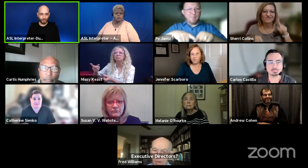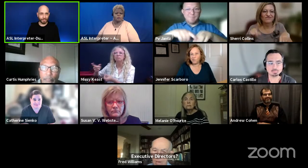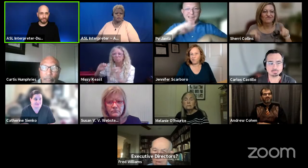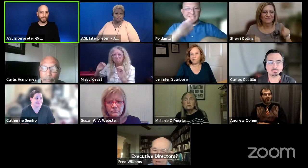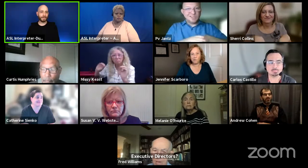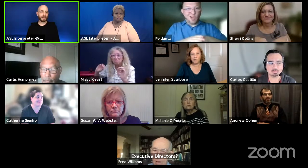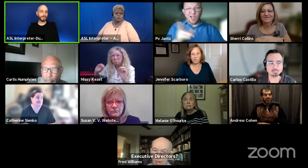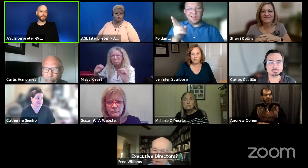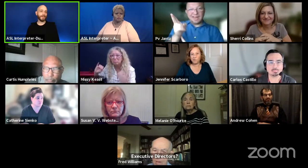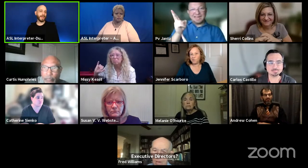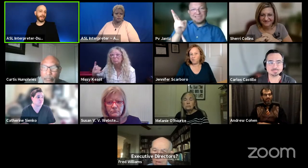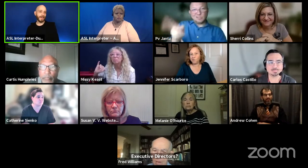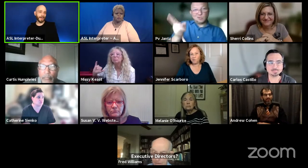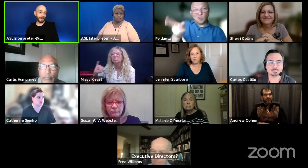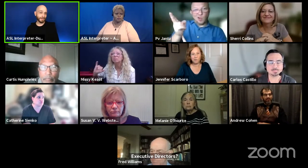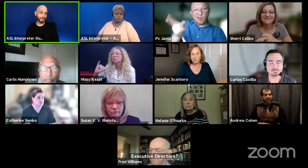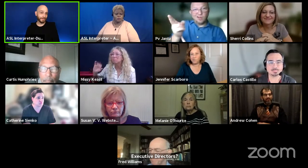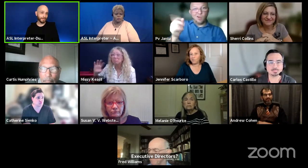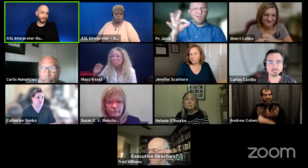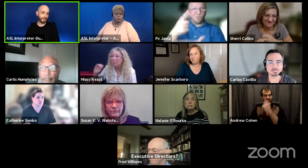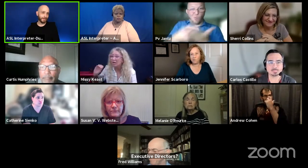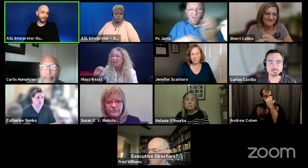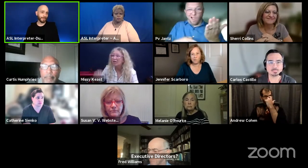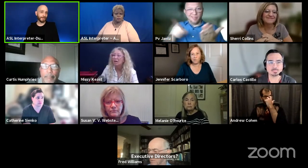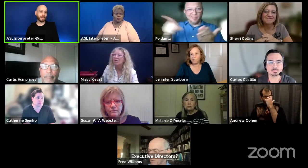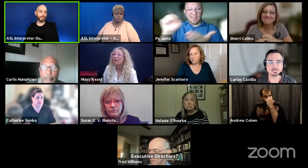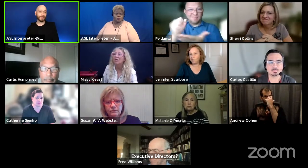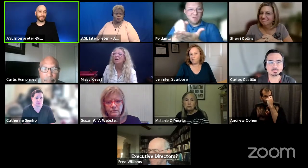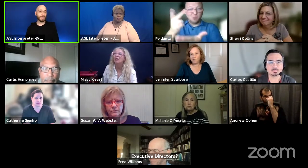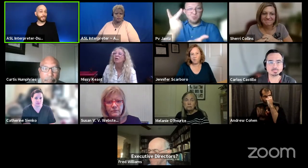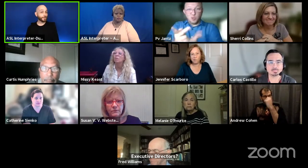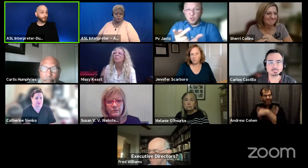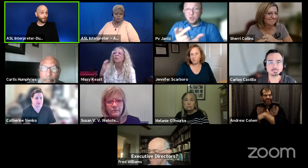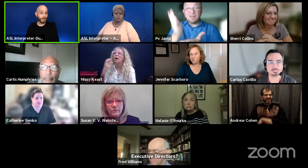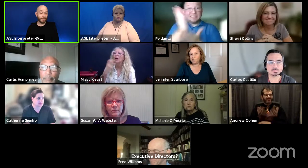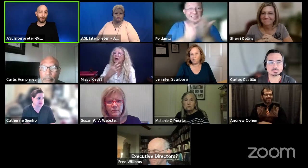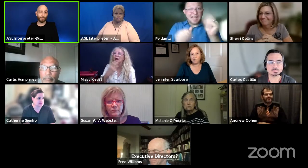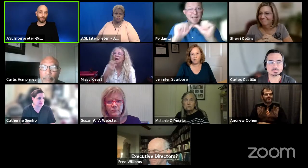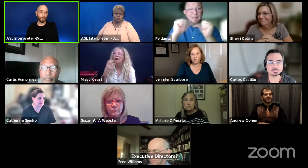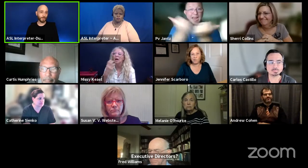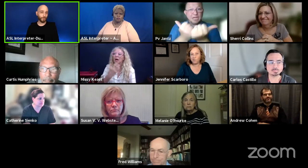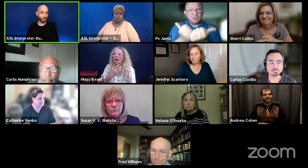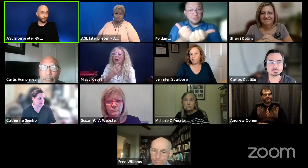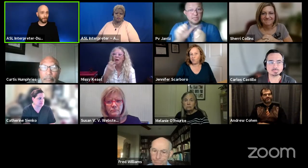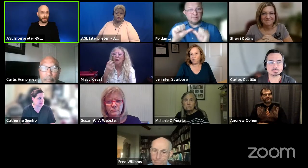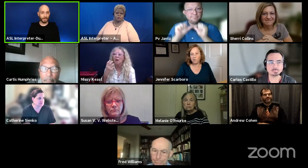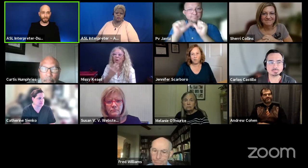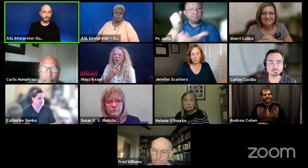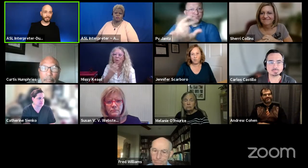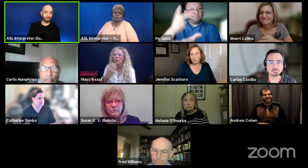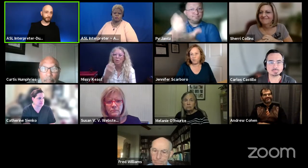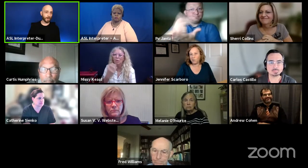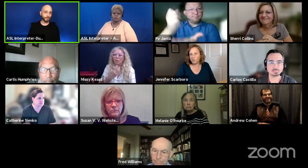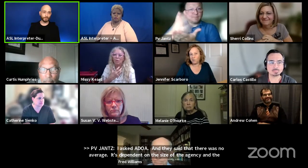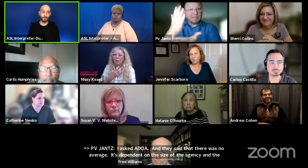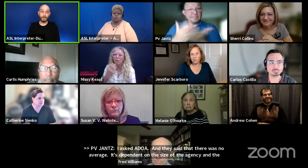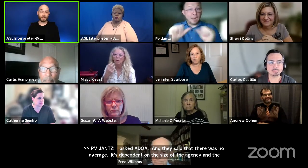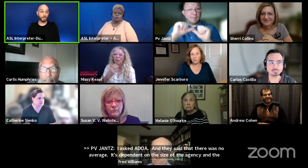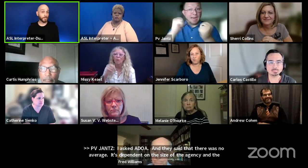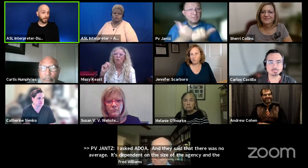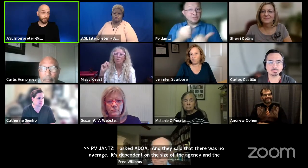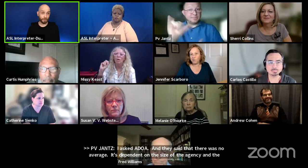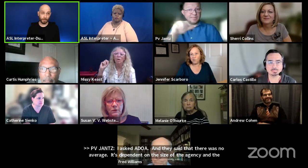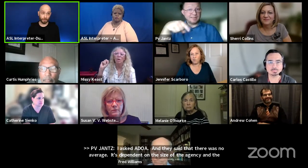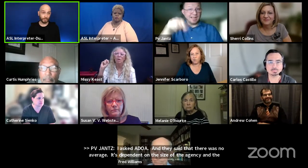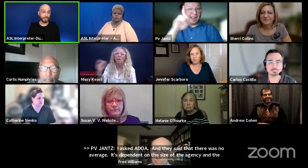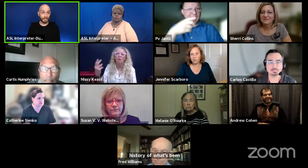the agency and the history of what's been approved by that executive director.